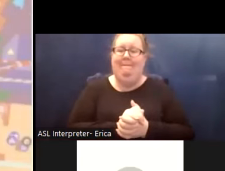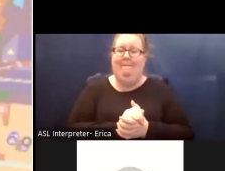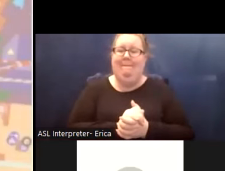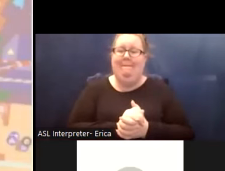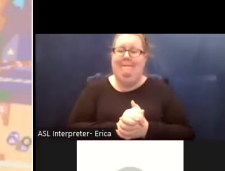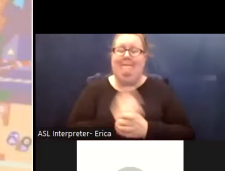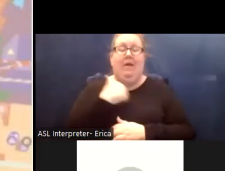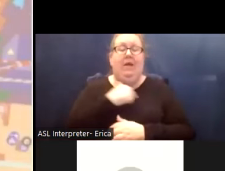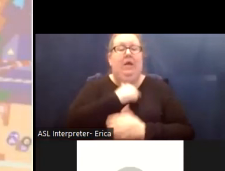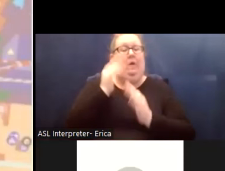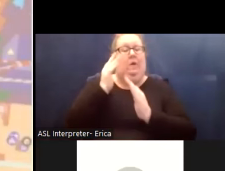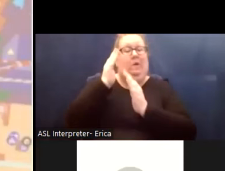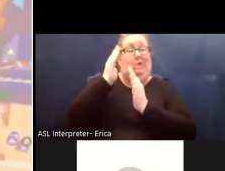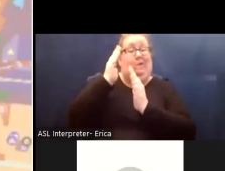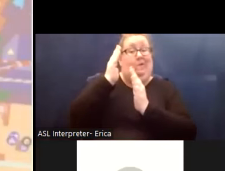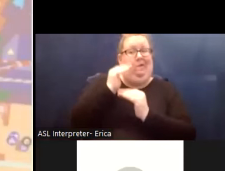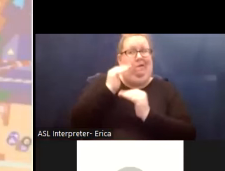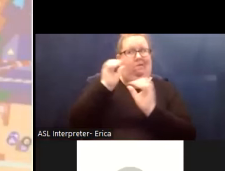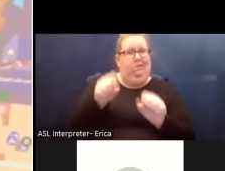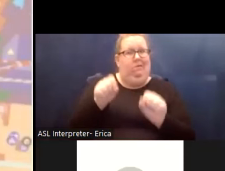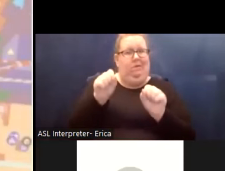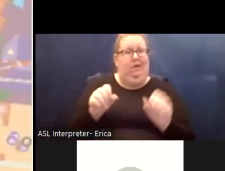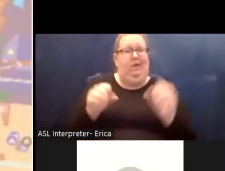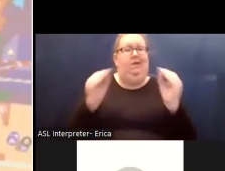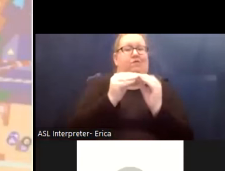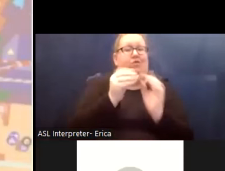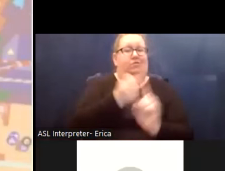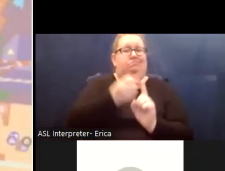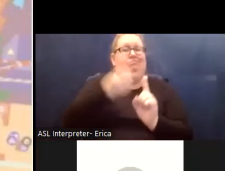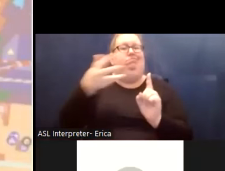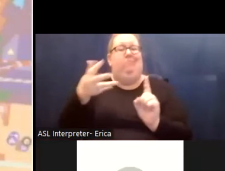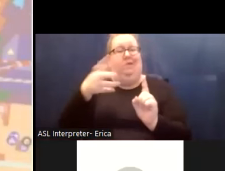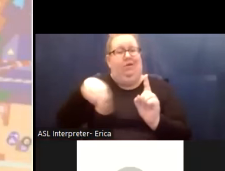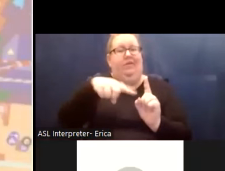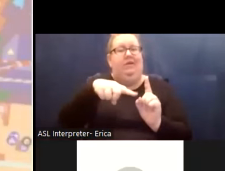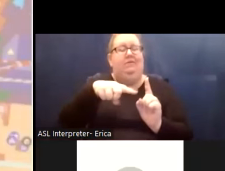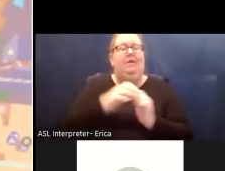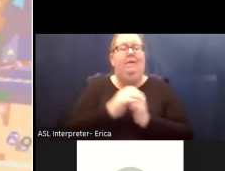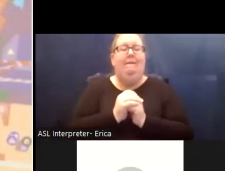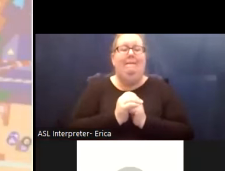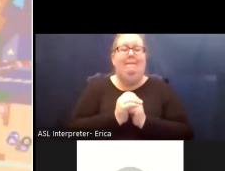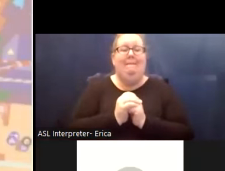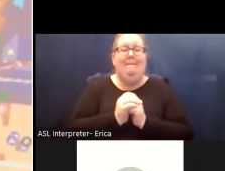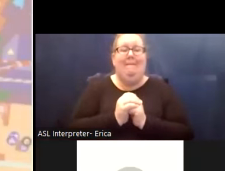We hope that, we can further expand on this and